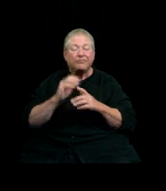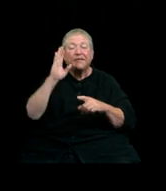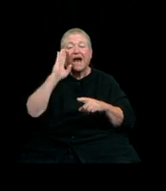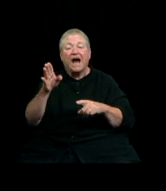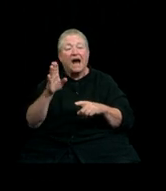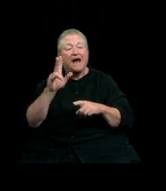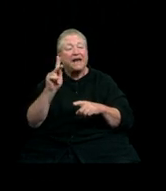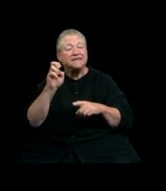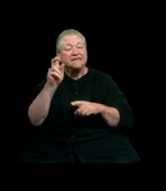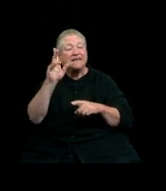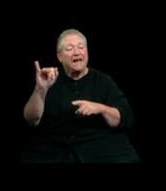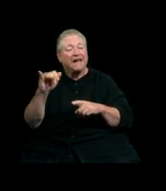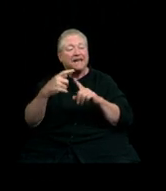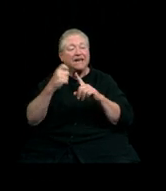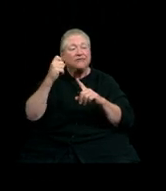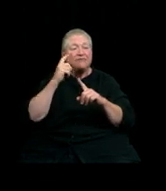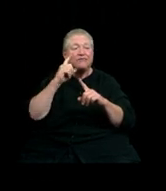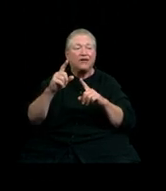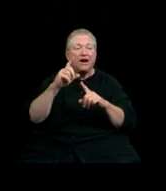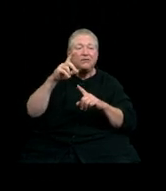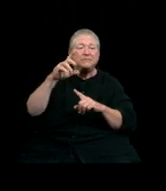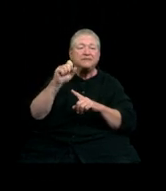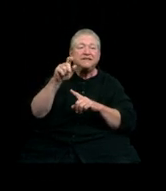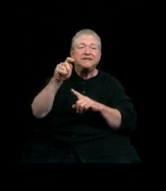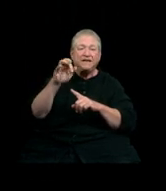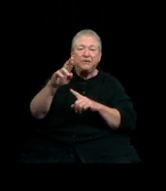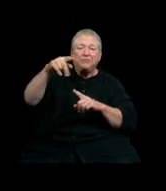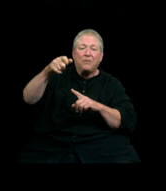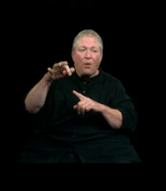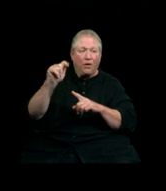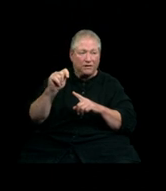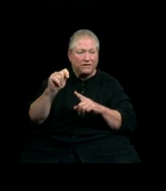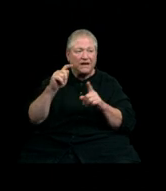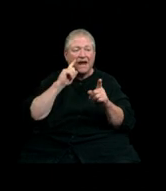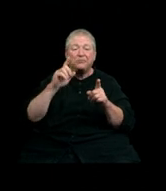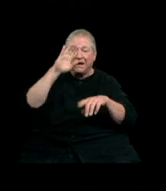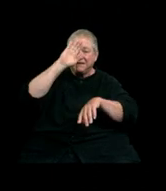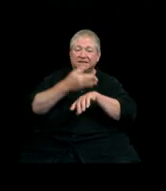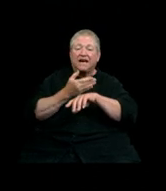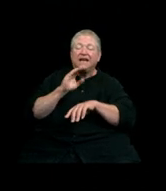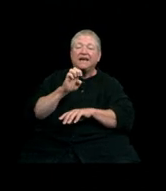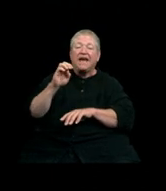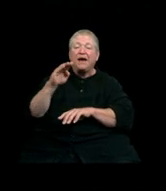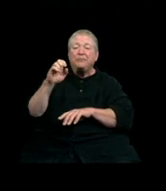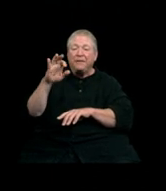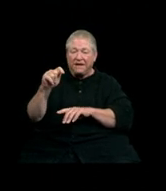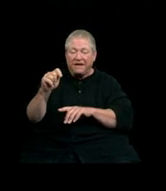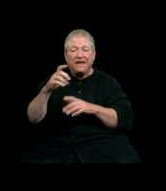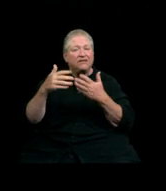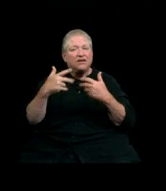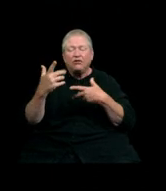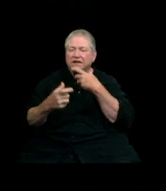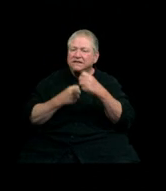Yeah. Hi, it's Kaylee from Keyport, and this is my son, Emmett. Even though this year has been so crazy, we prevailed and